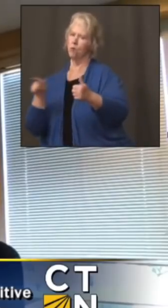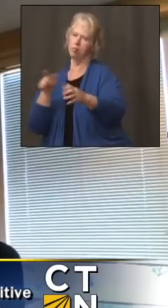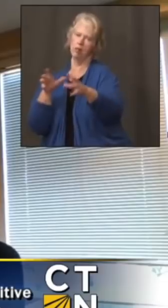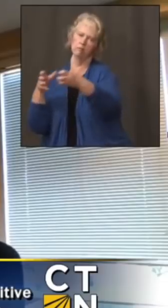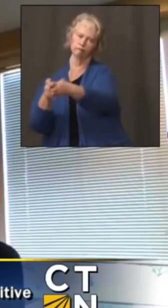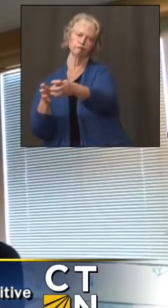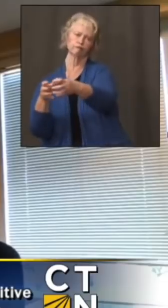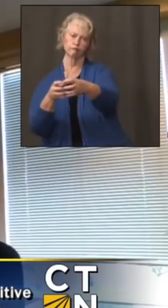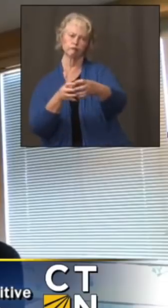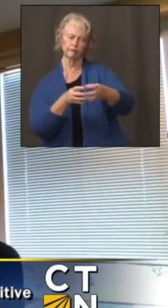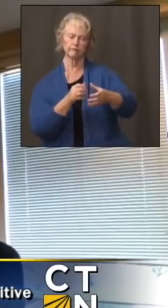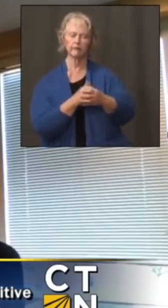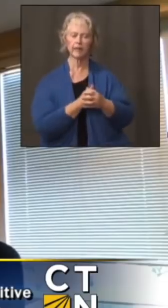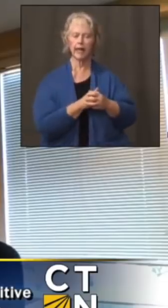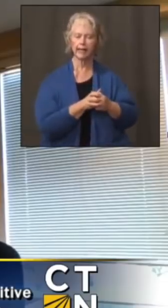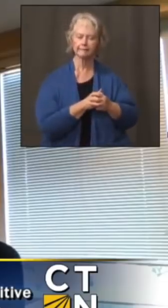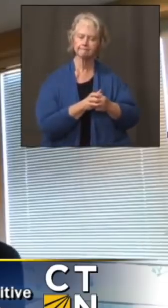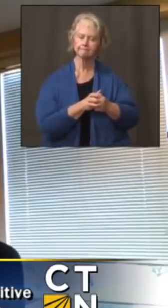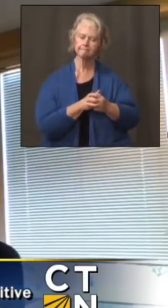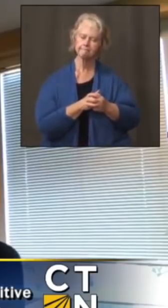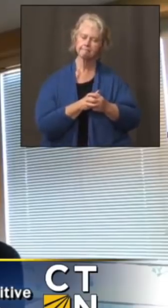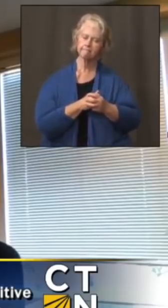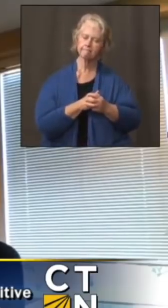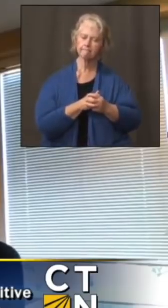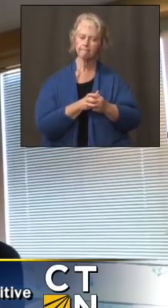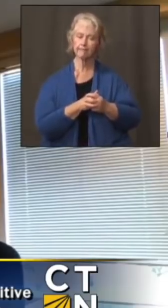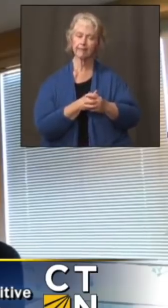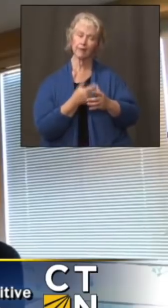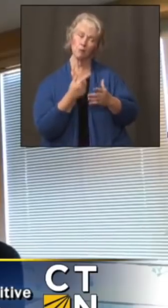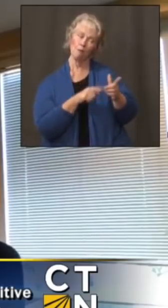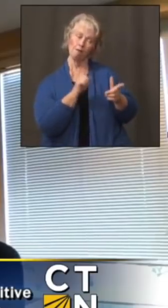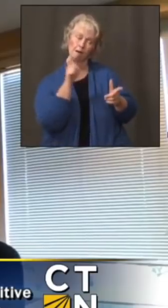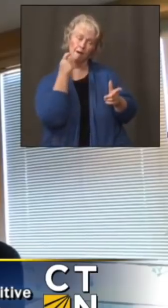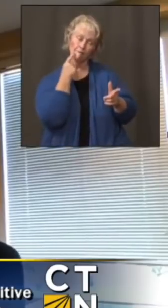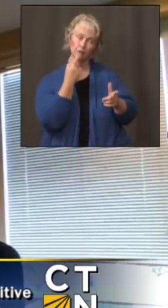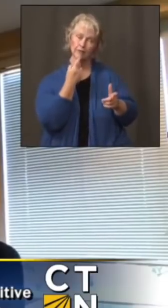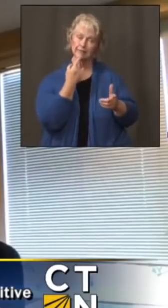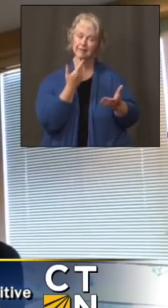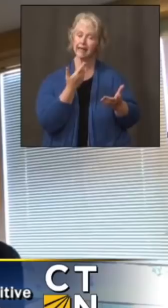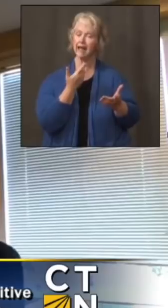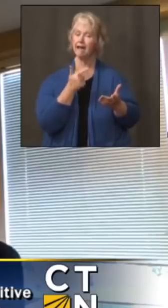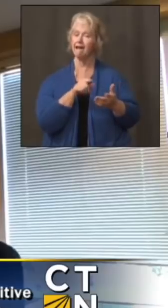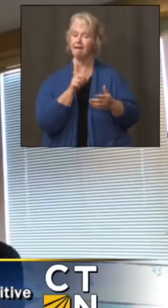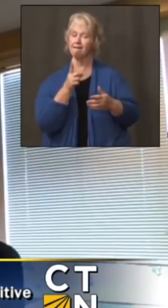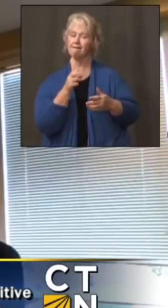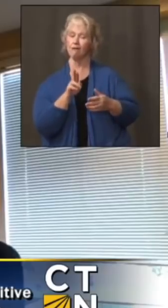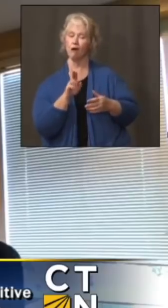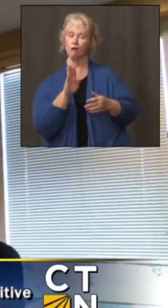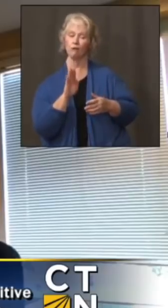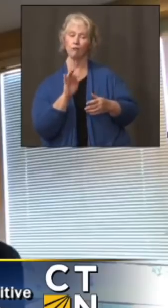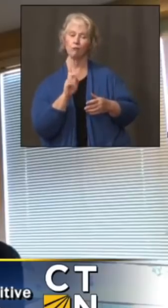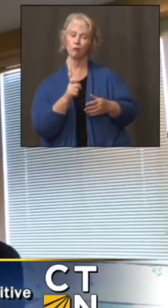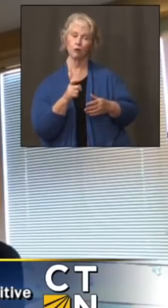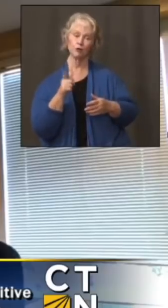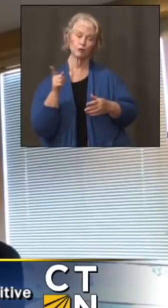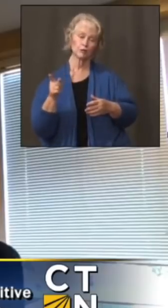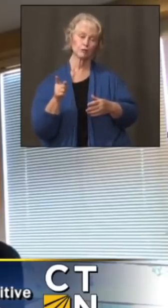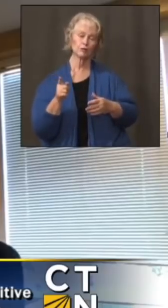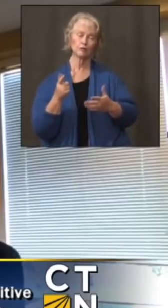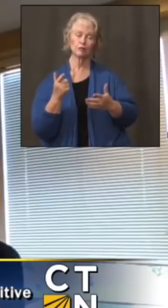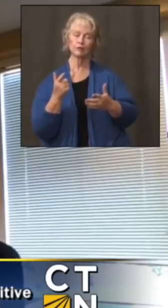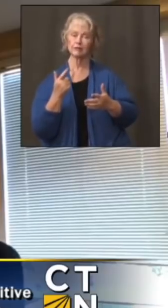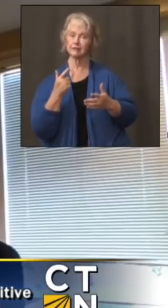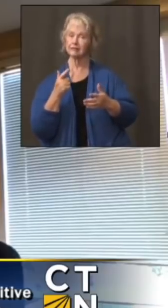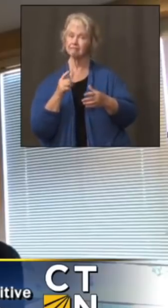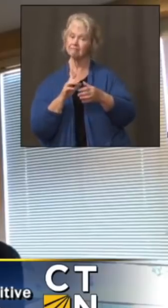gatherings. I think, as the governor was saying, and Dr. Birx reemphasized,